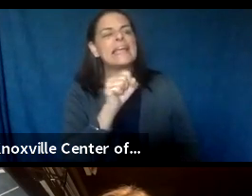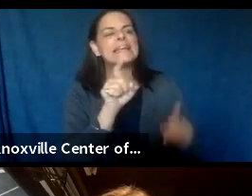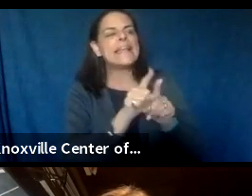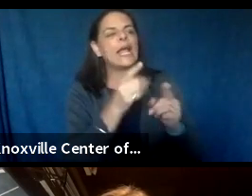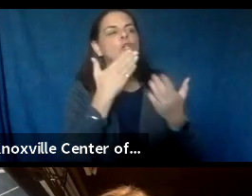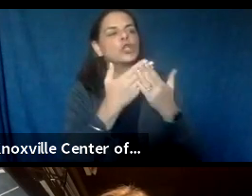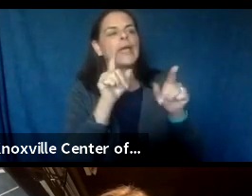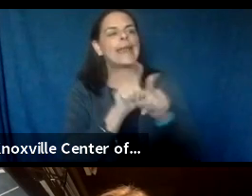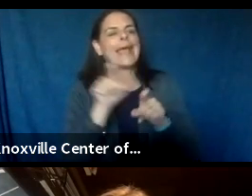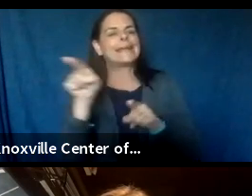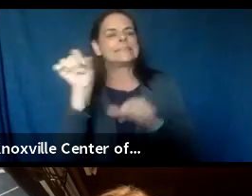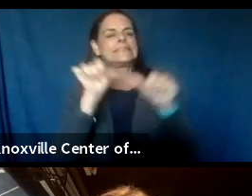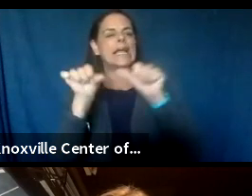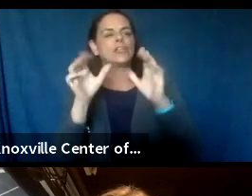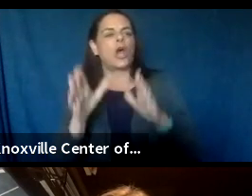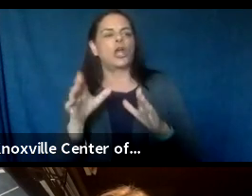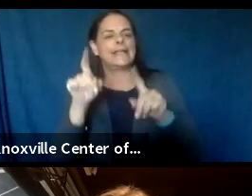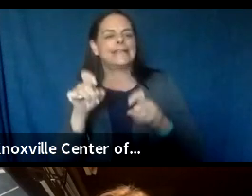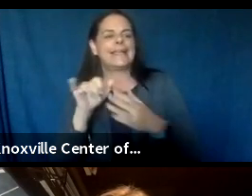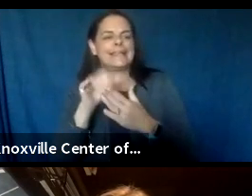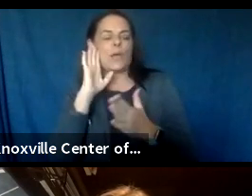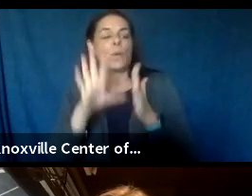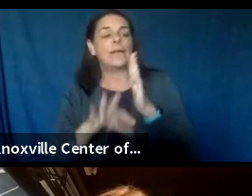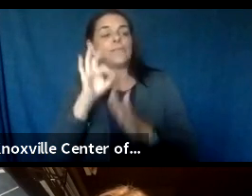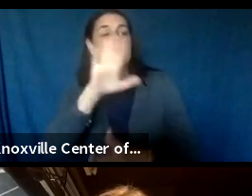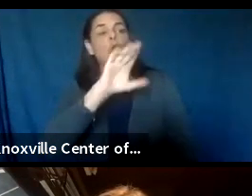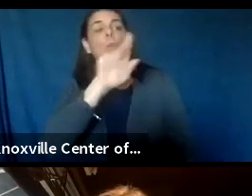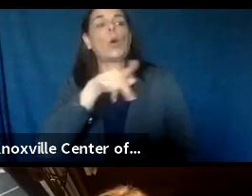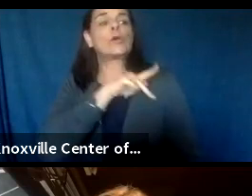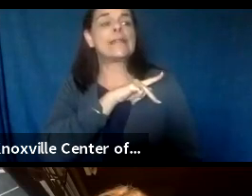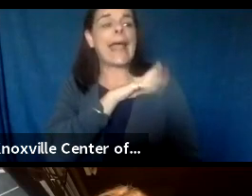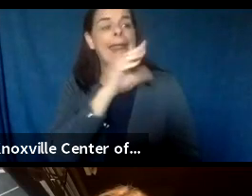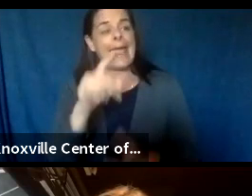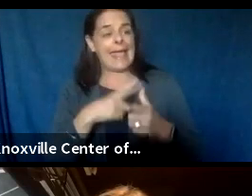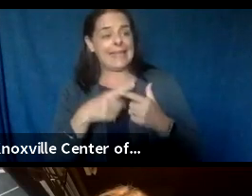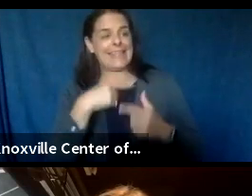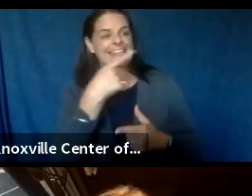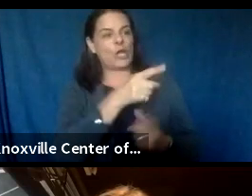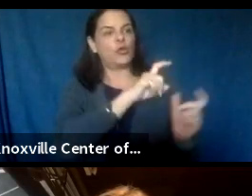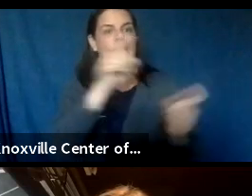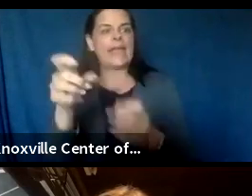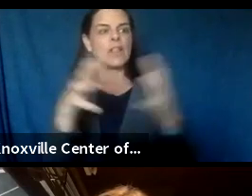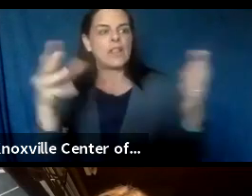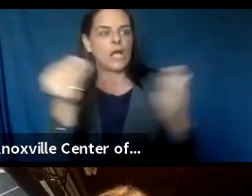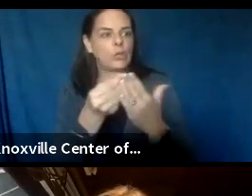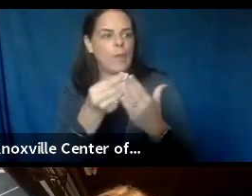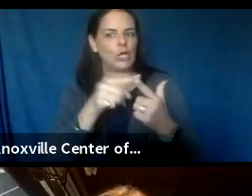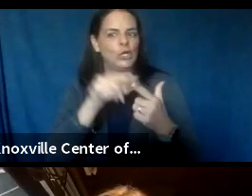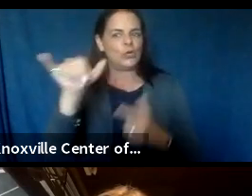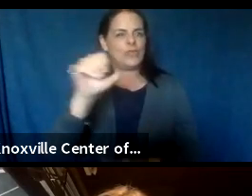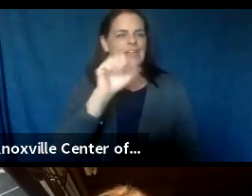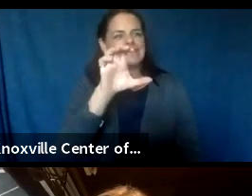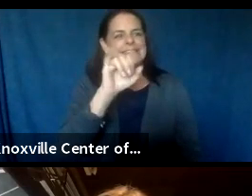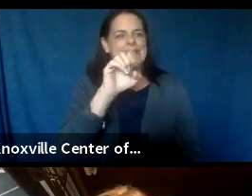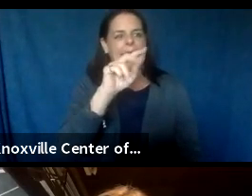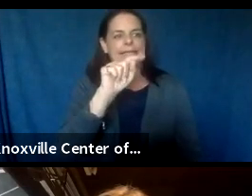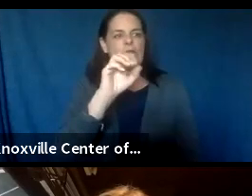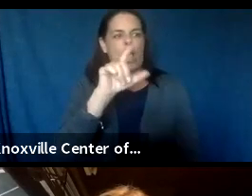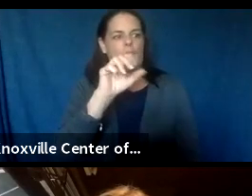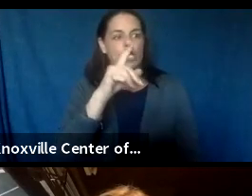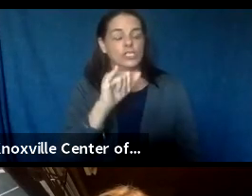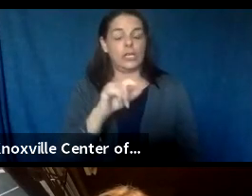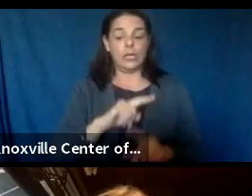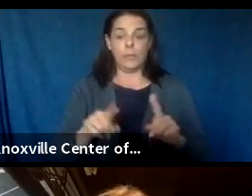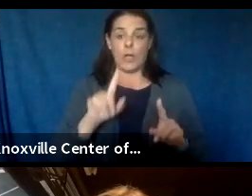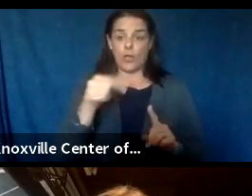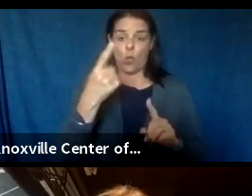the Scientology test that detects your personality and then tells you to give a lot of money to Scientology. The only difference here, this is my